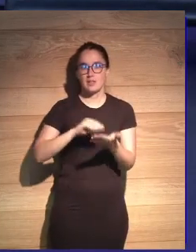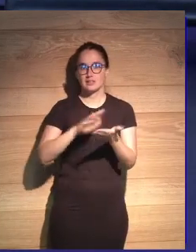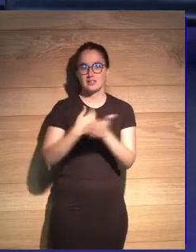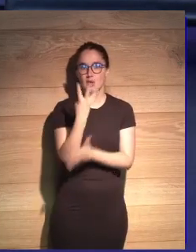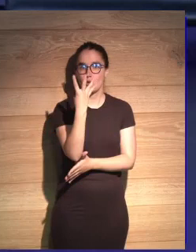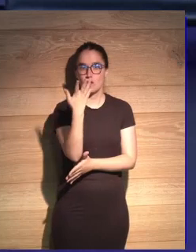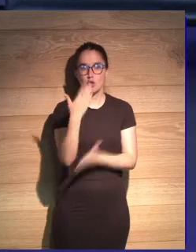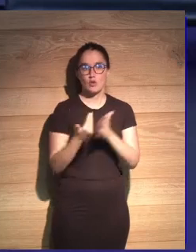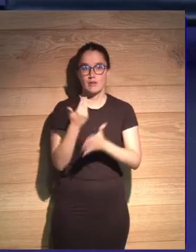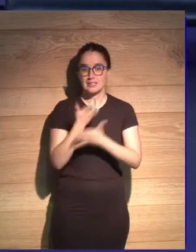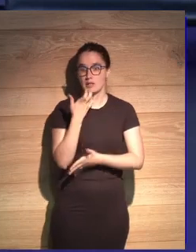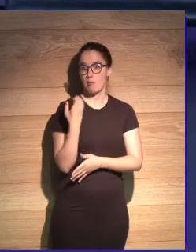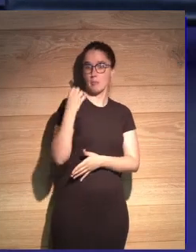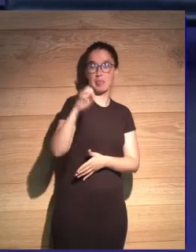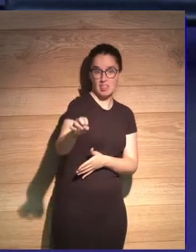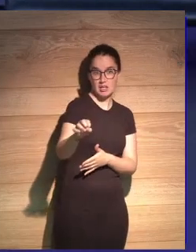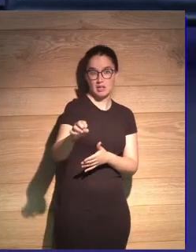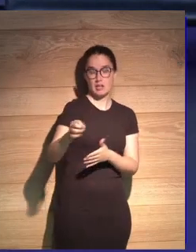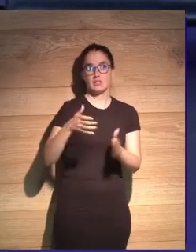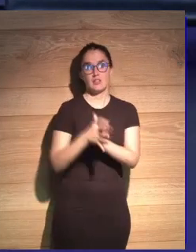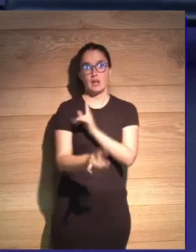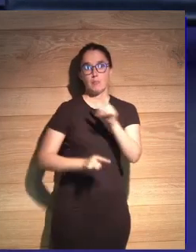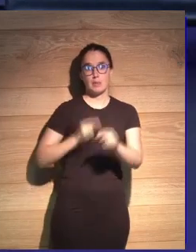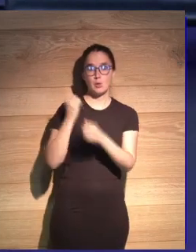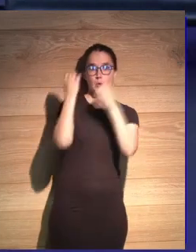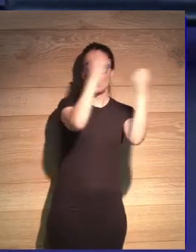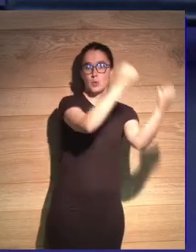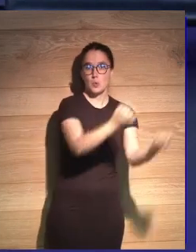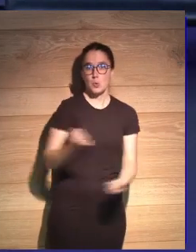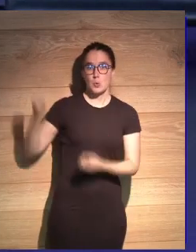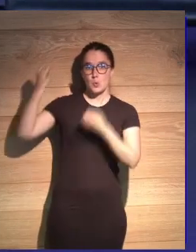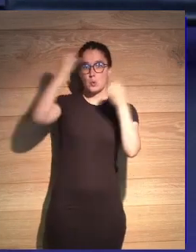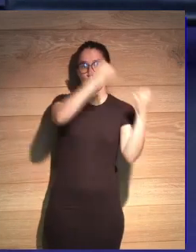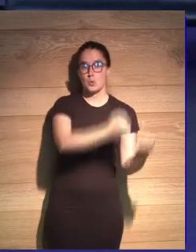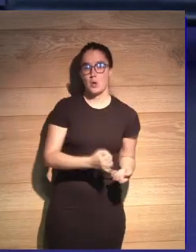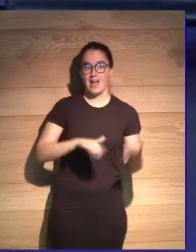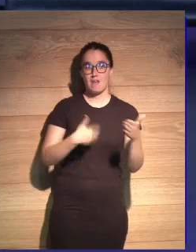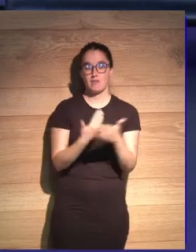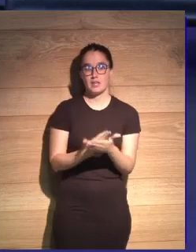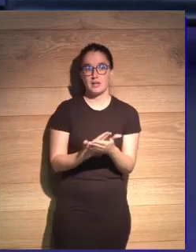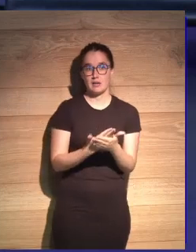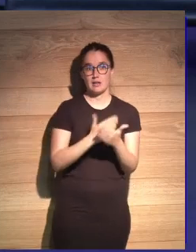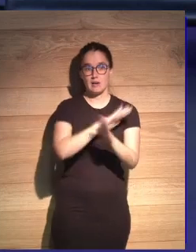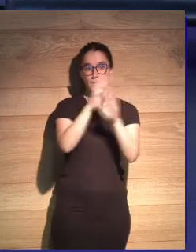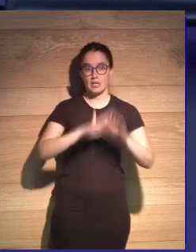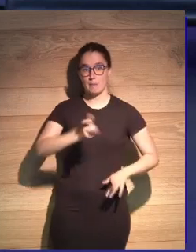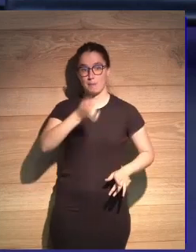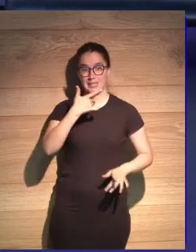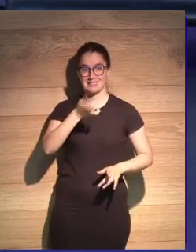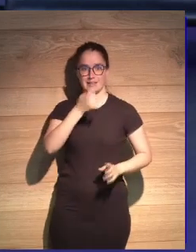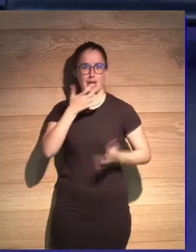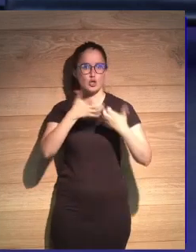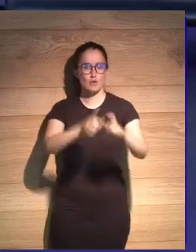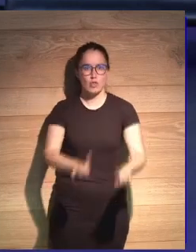3 times a day for 4 or 5 days, and we don't do it, we become resistant to the virus,